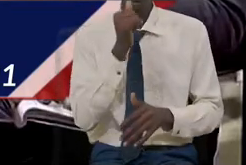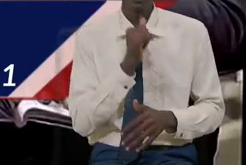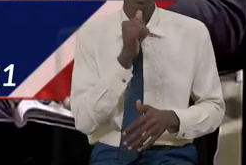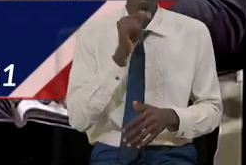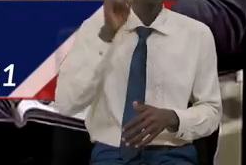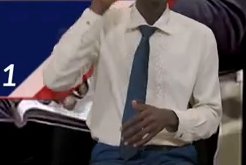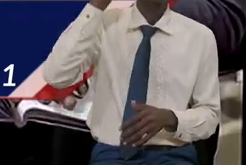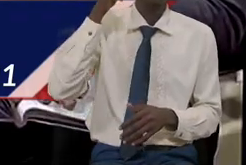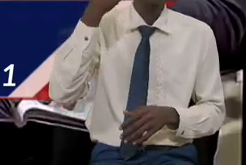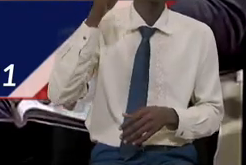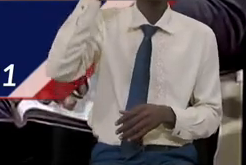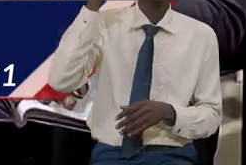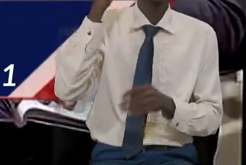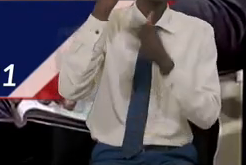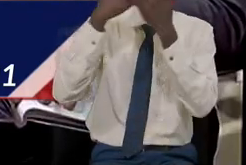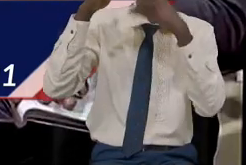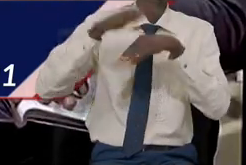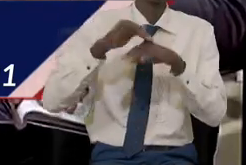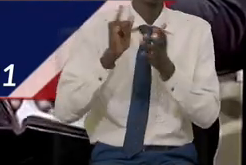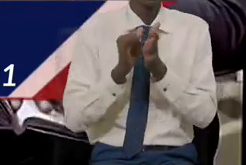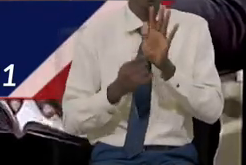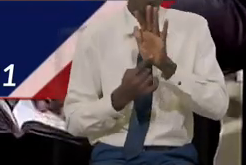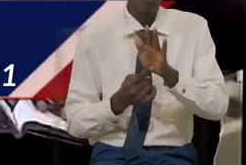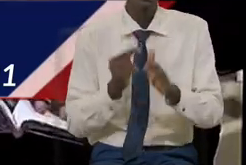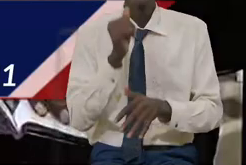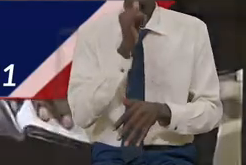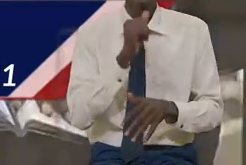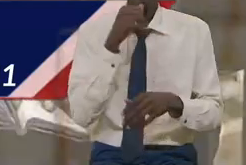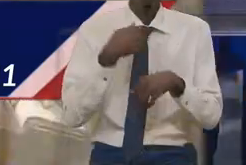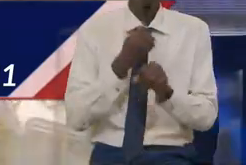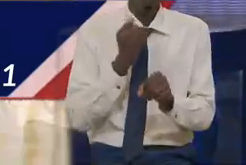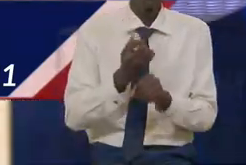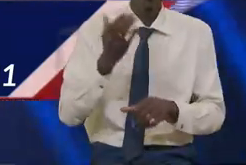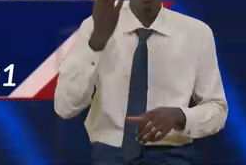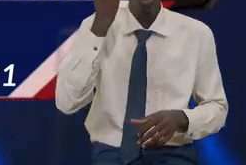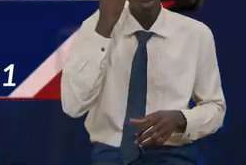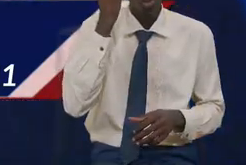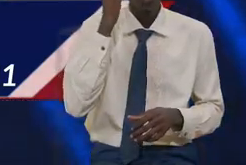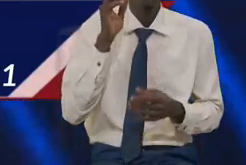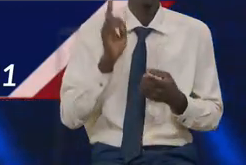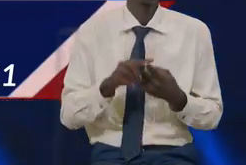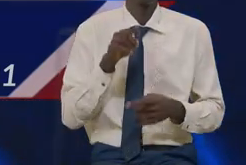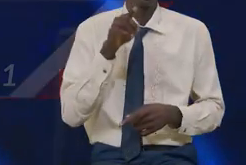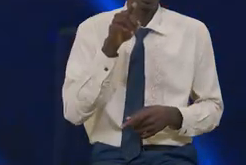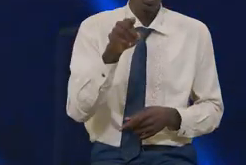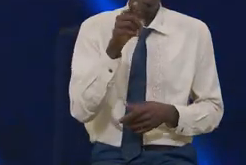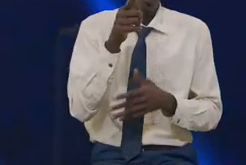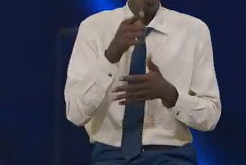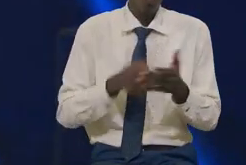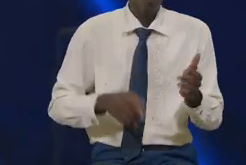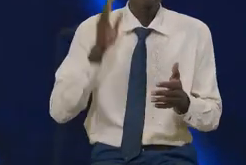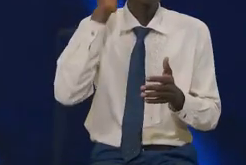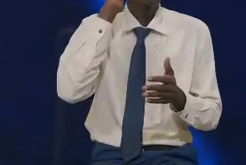he, the God of heaven, that revealeth secrets, maketh known to thee what